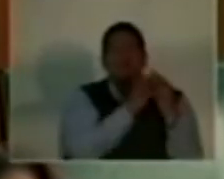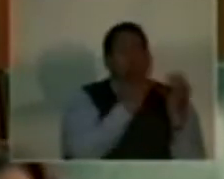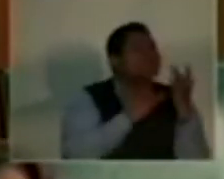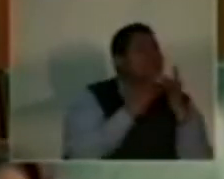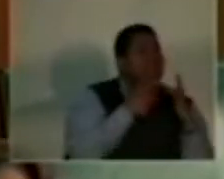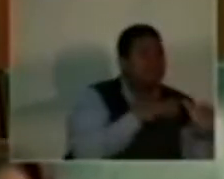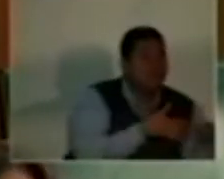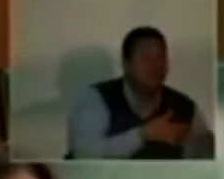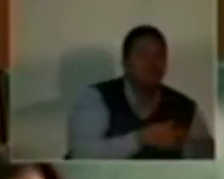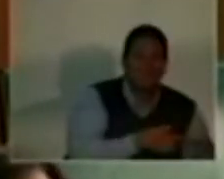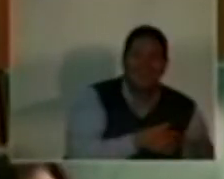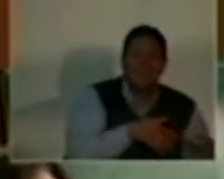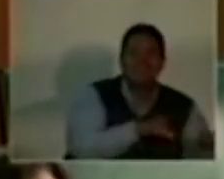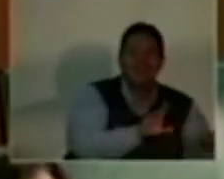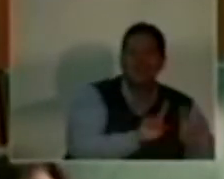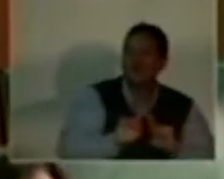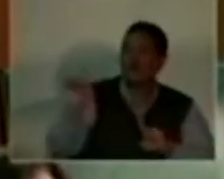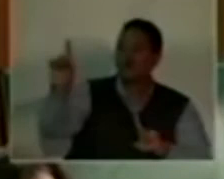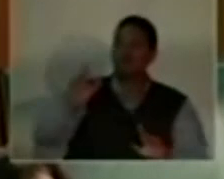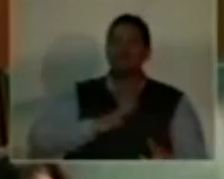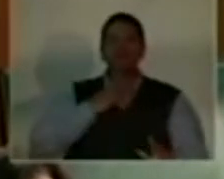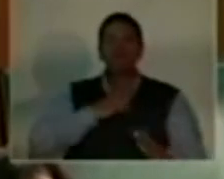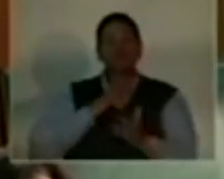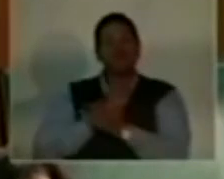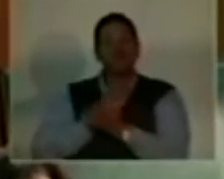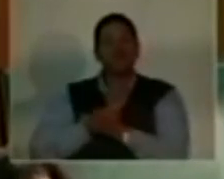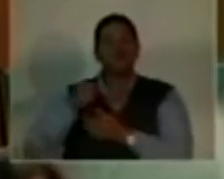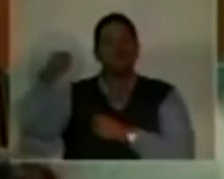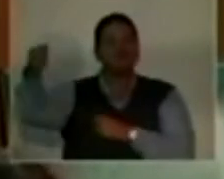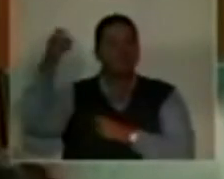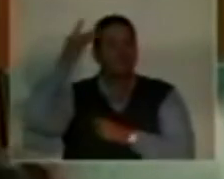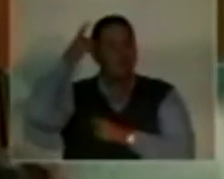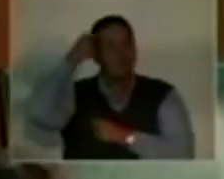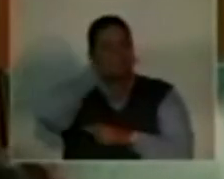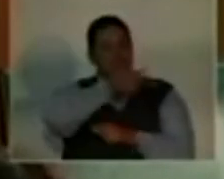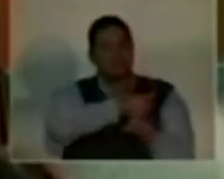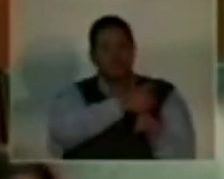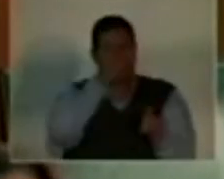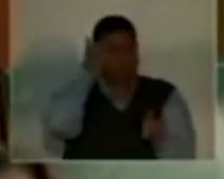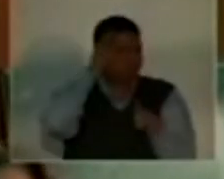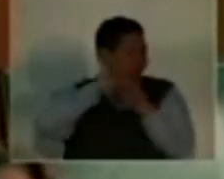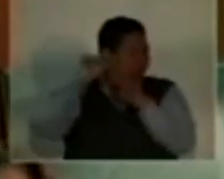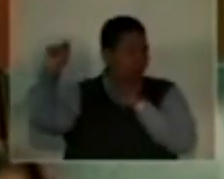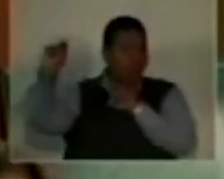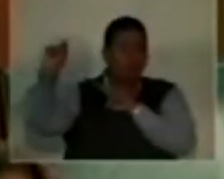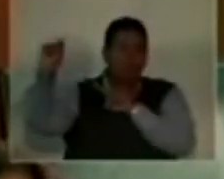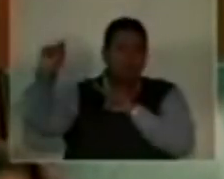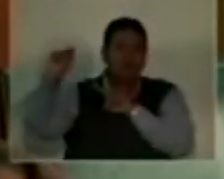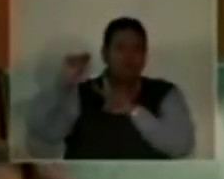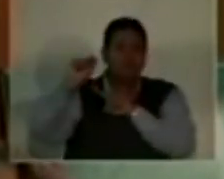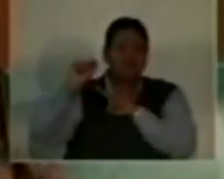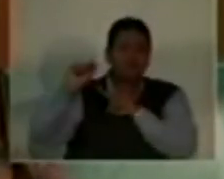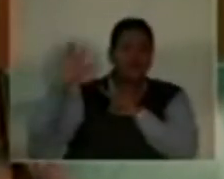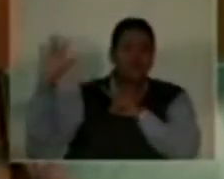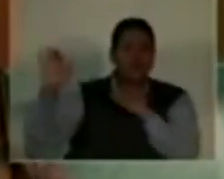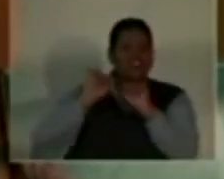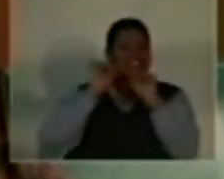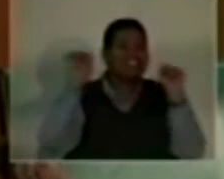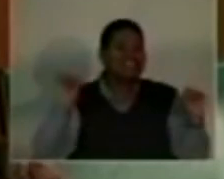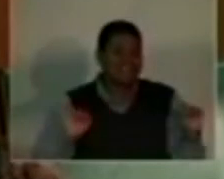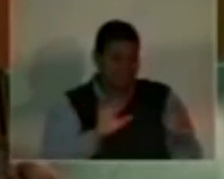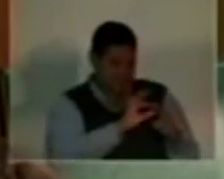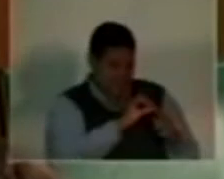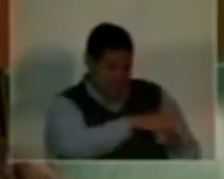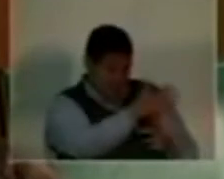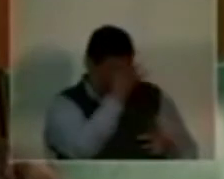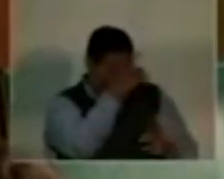do get a chance to go to the preferred schools, because they are naturally bright. So the Darwinian system selects the